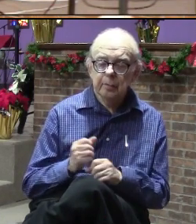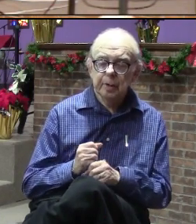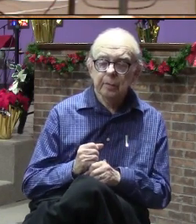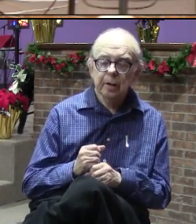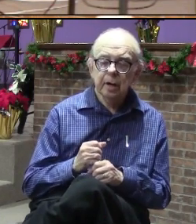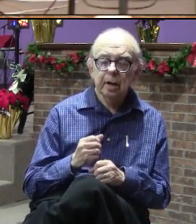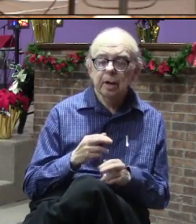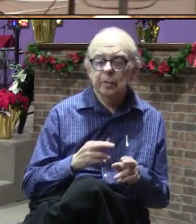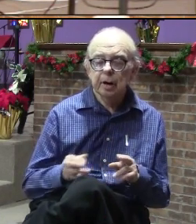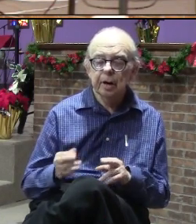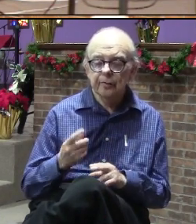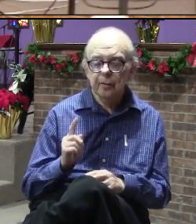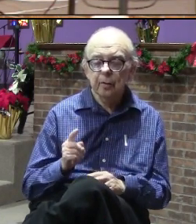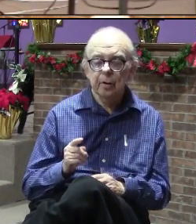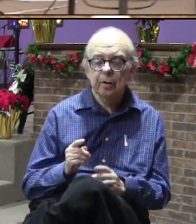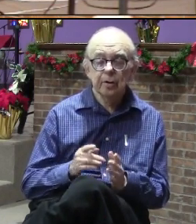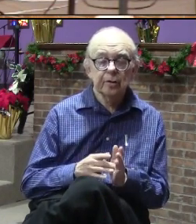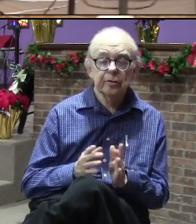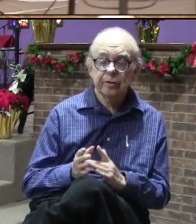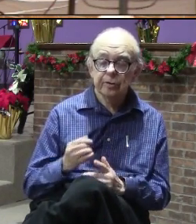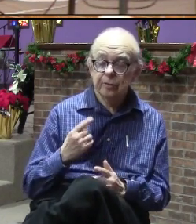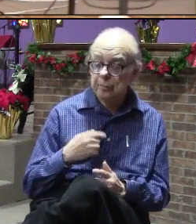coming? Why not? We are.